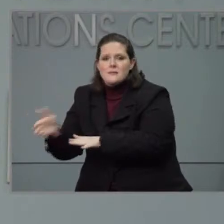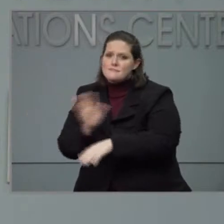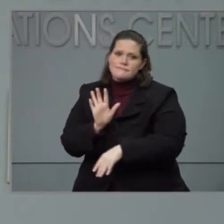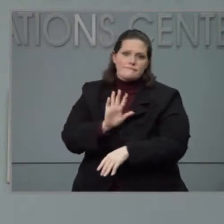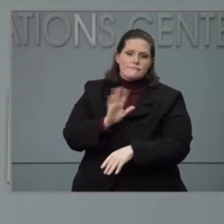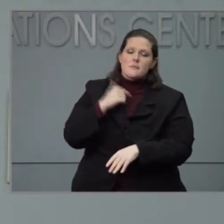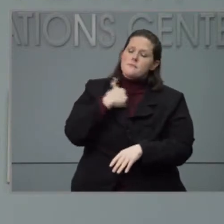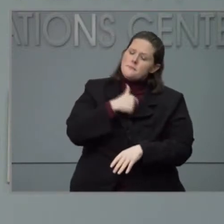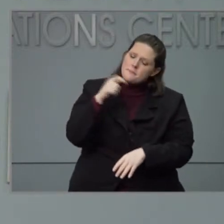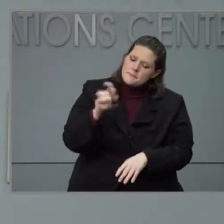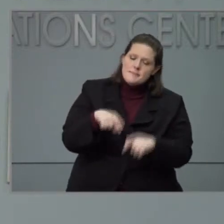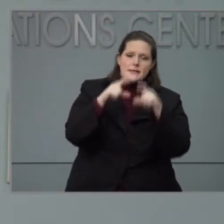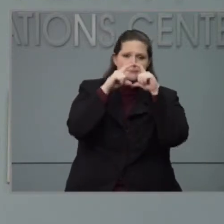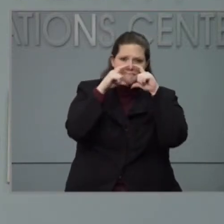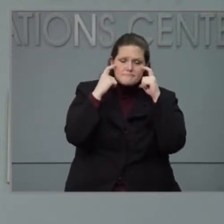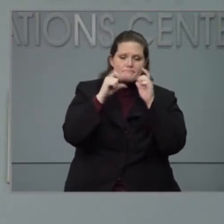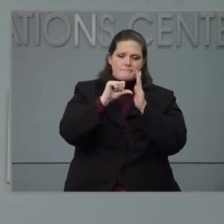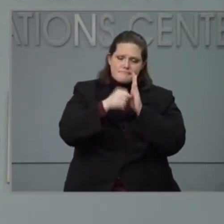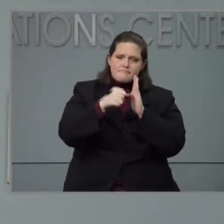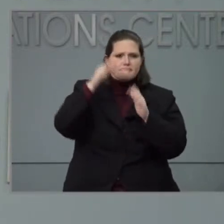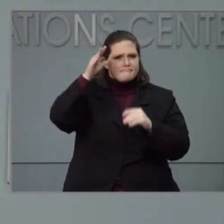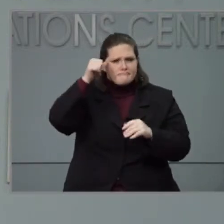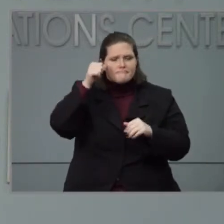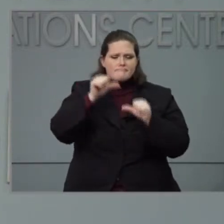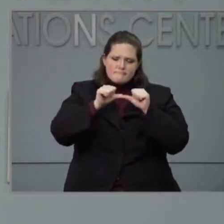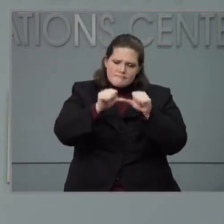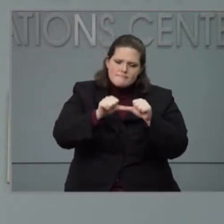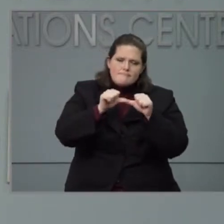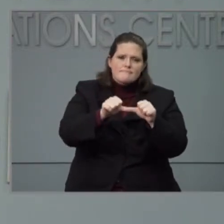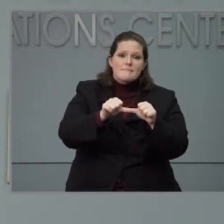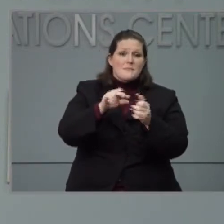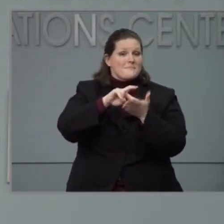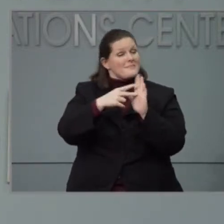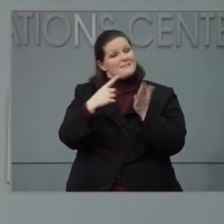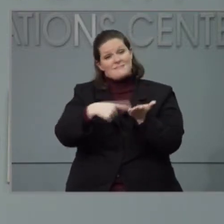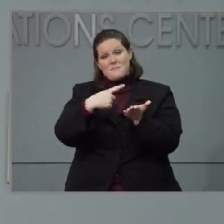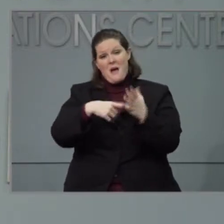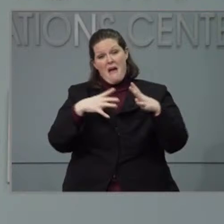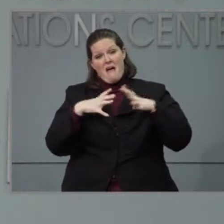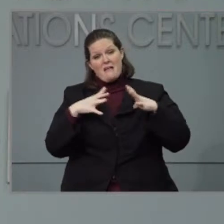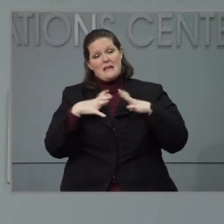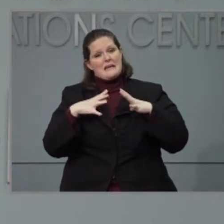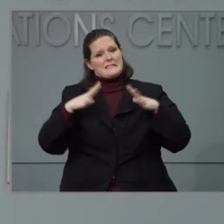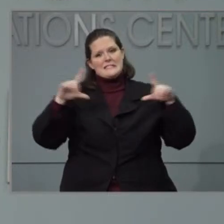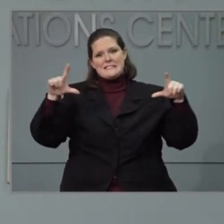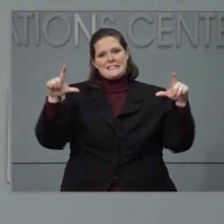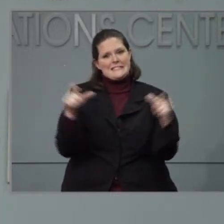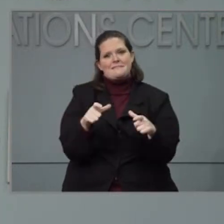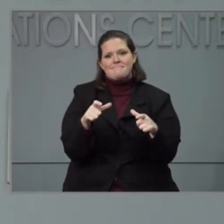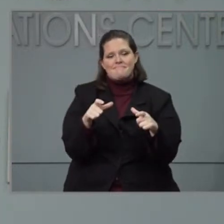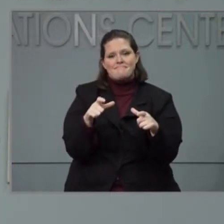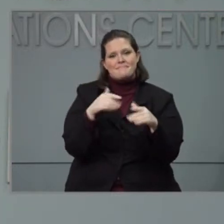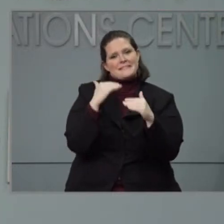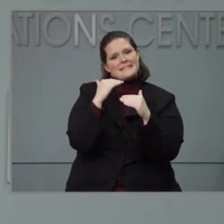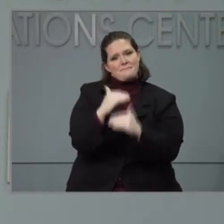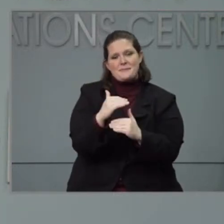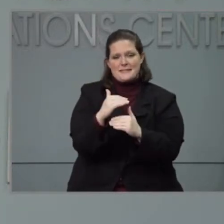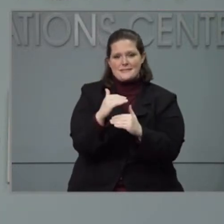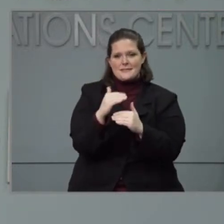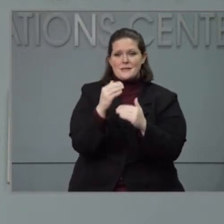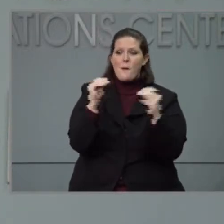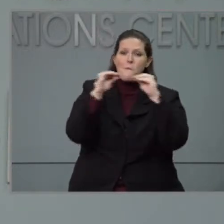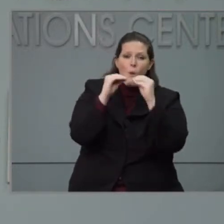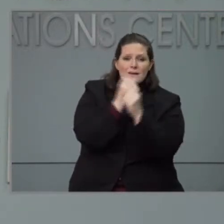taking this virus seriously. And that means changing our holiday plans to be smaller and safer. So